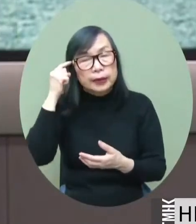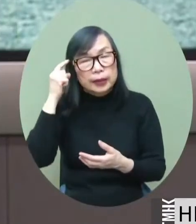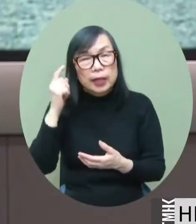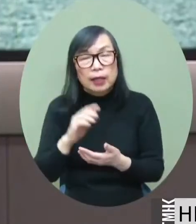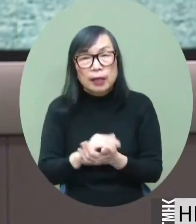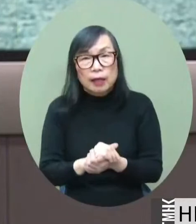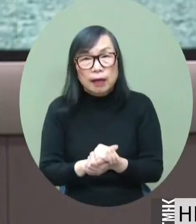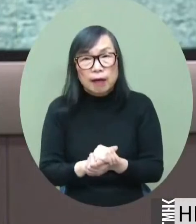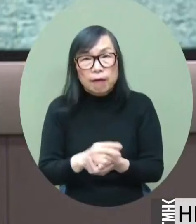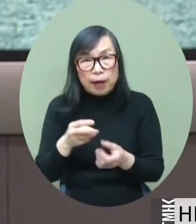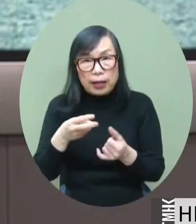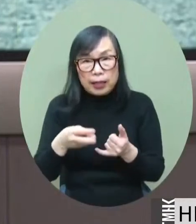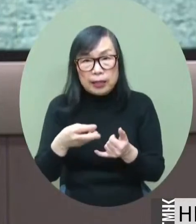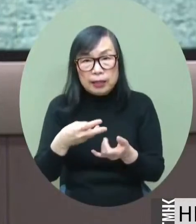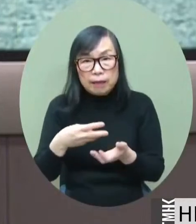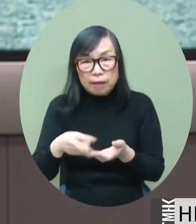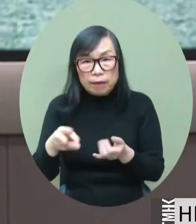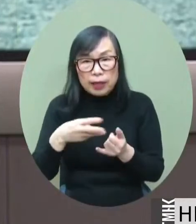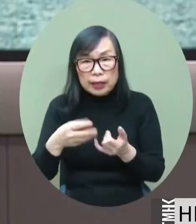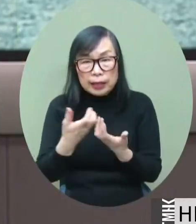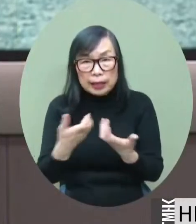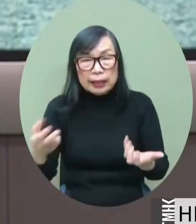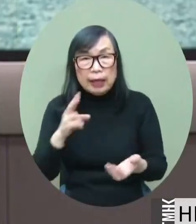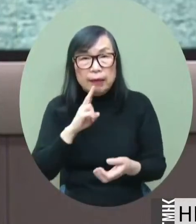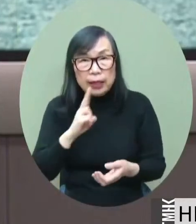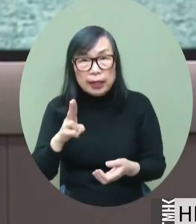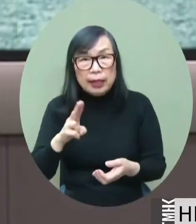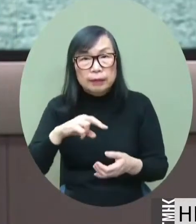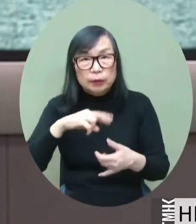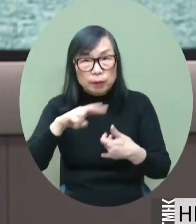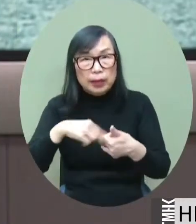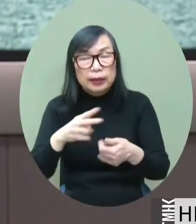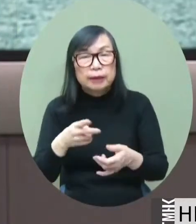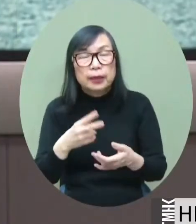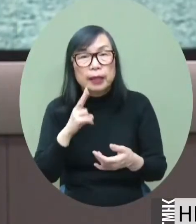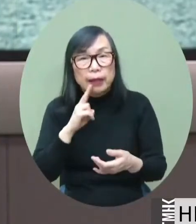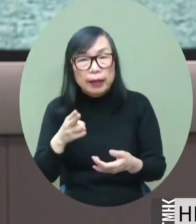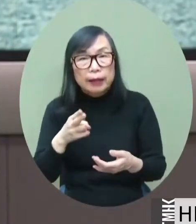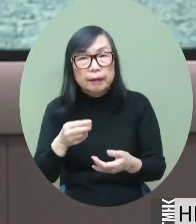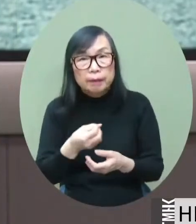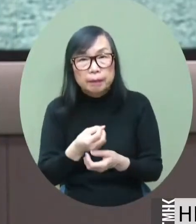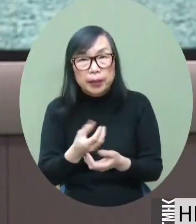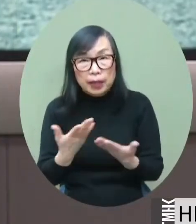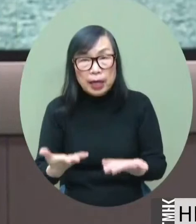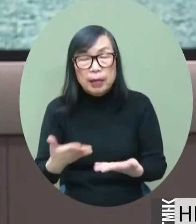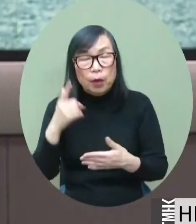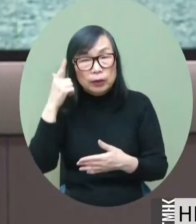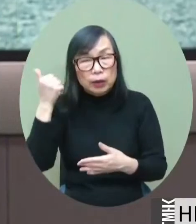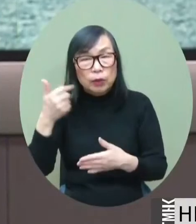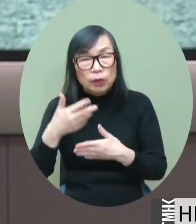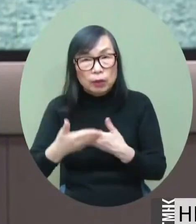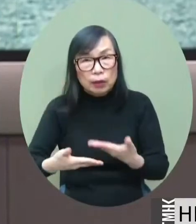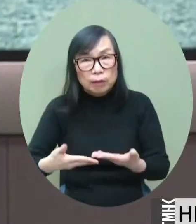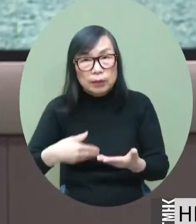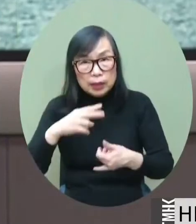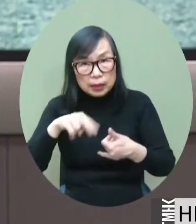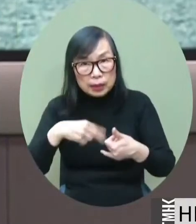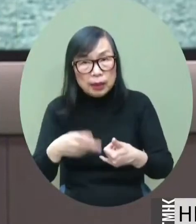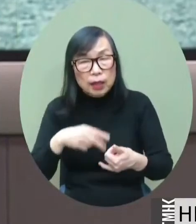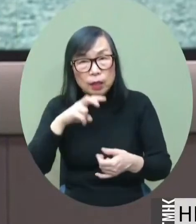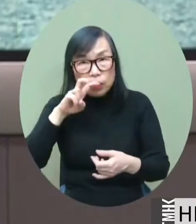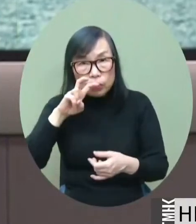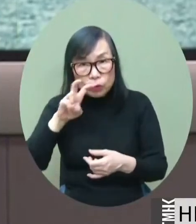our declaration system online, and we will issue isolation as well as quarantine orders to